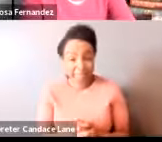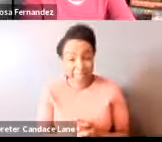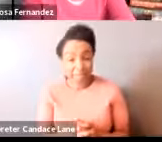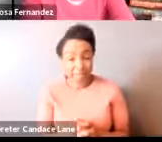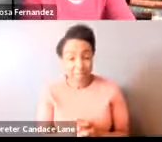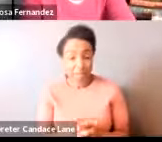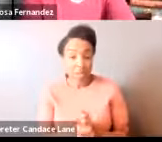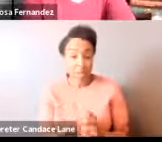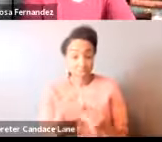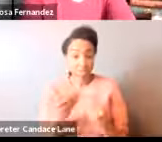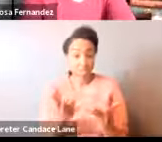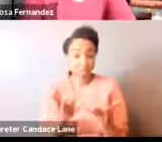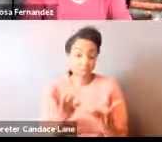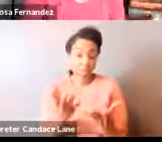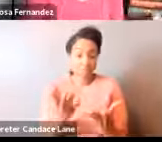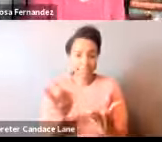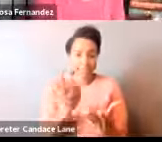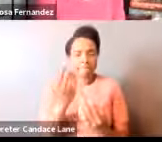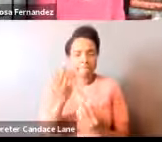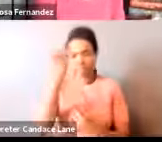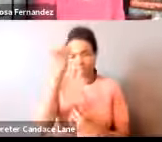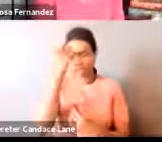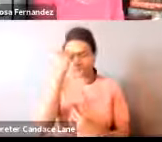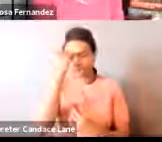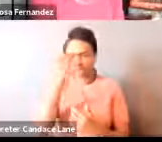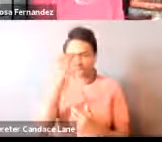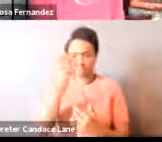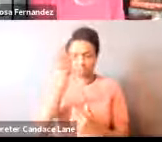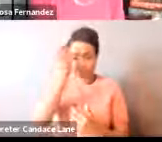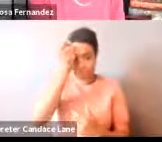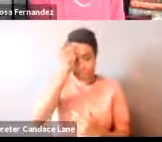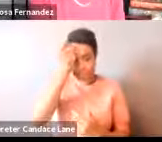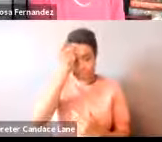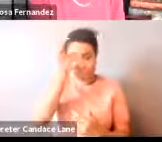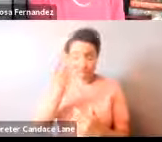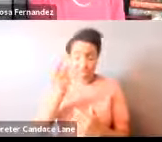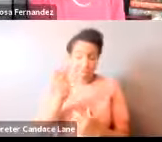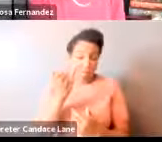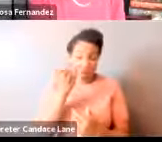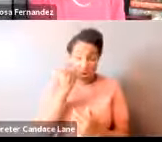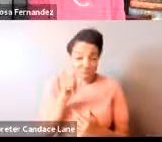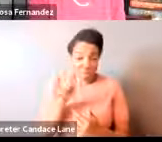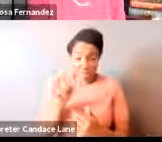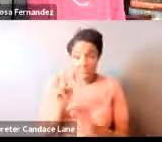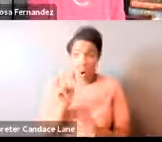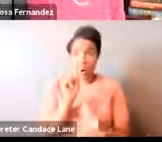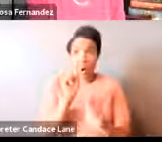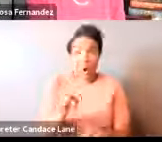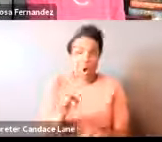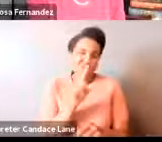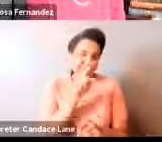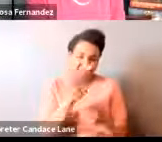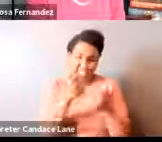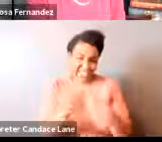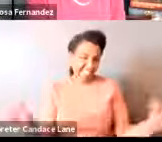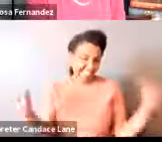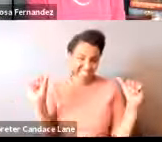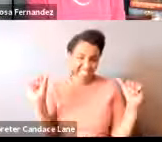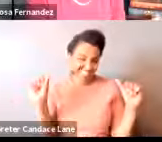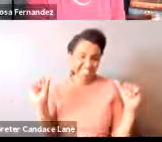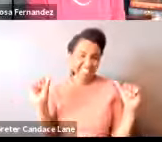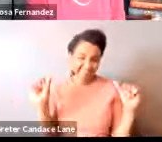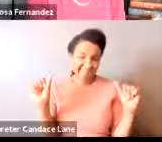Giving you some sense of where you could go. You could go anywhere, you really can. I mean, in